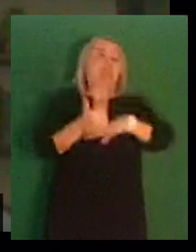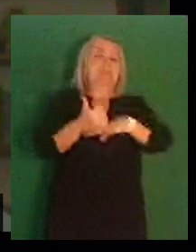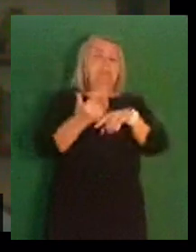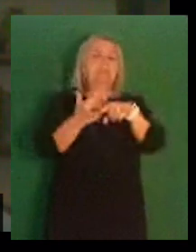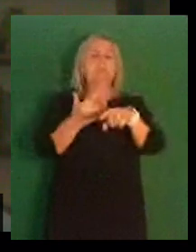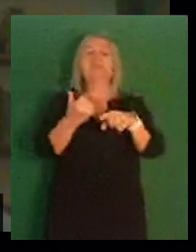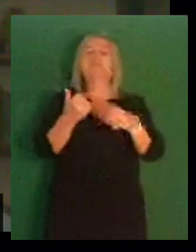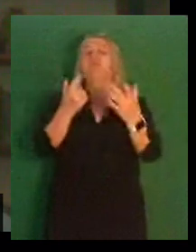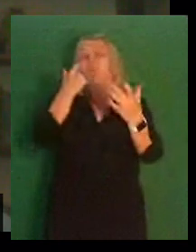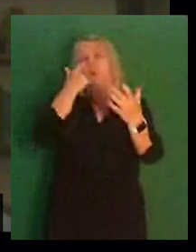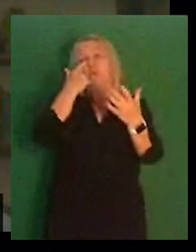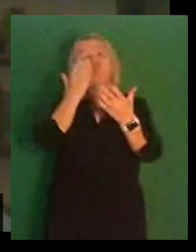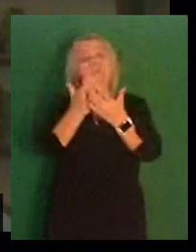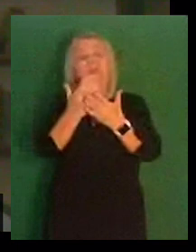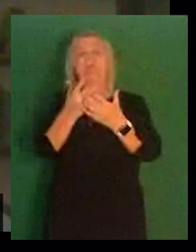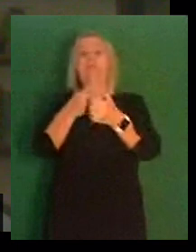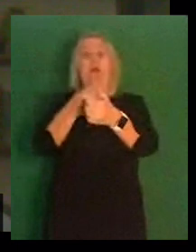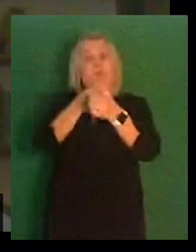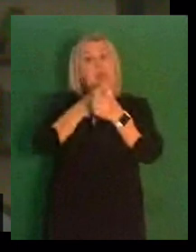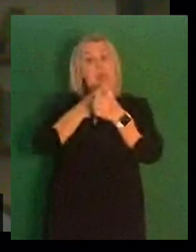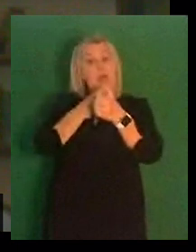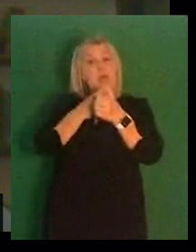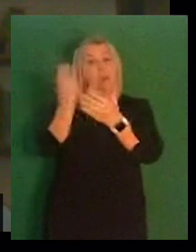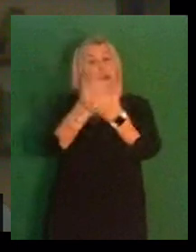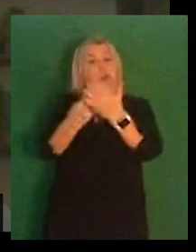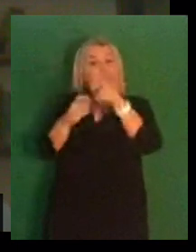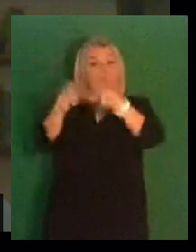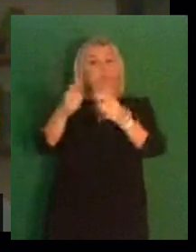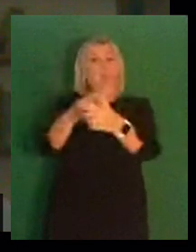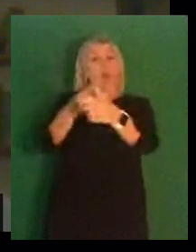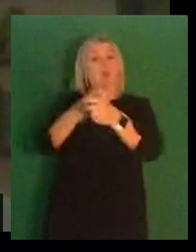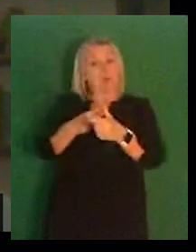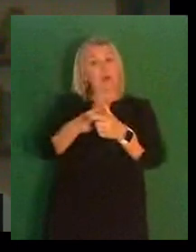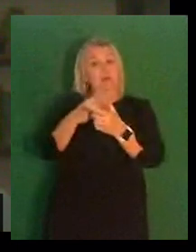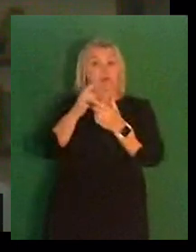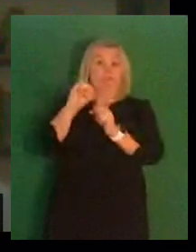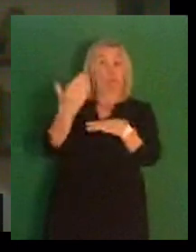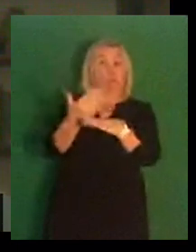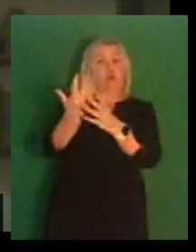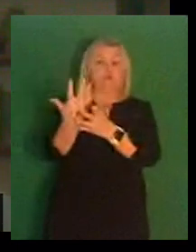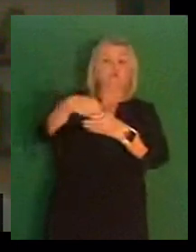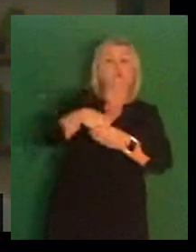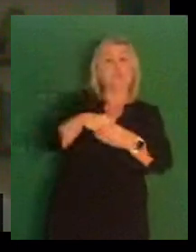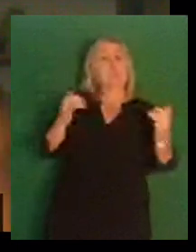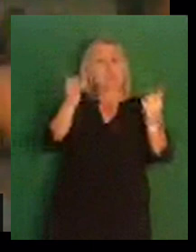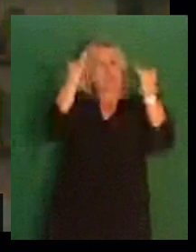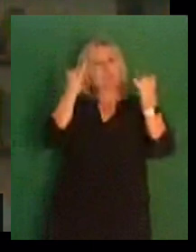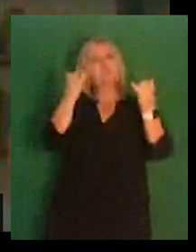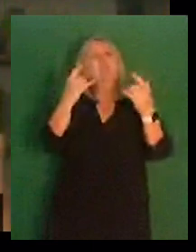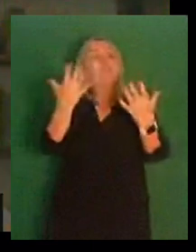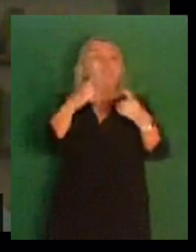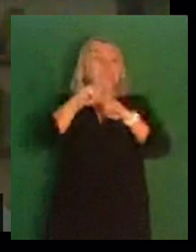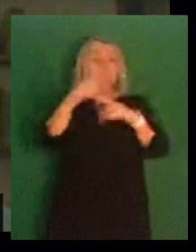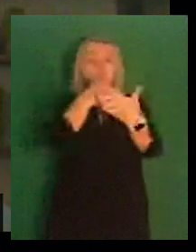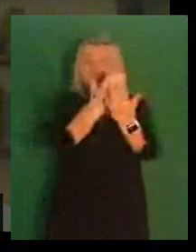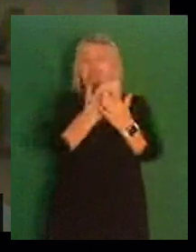apply to have their work be part of the festival, and there's different parts of the festival, like Edinburgh. So there's a fringe,